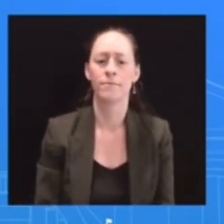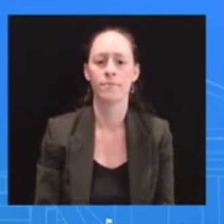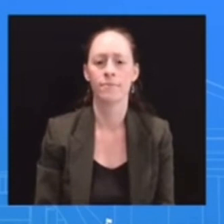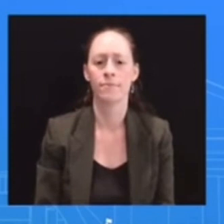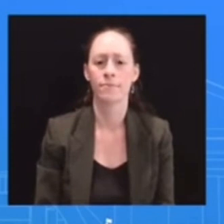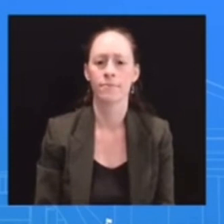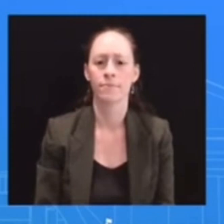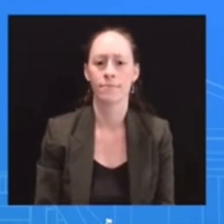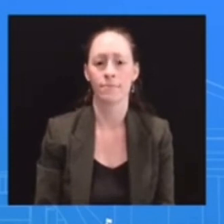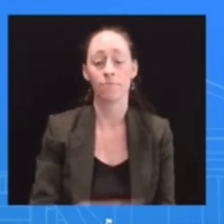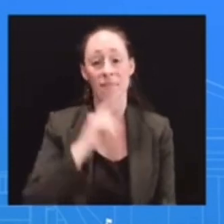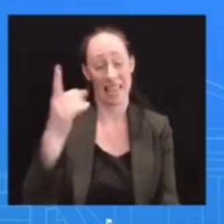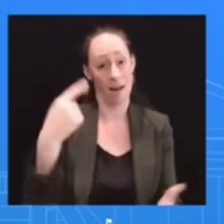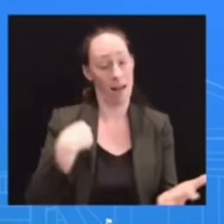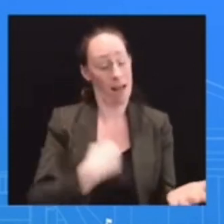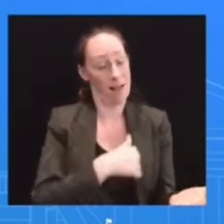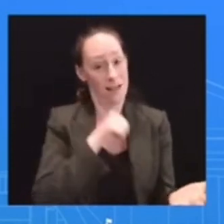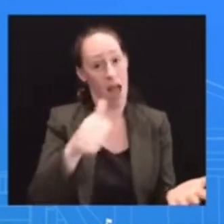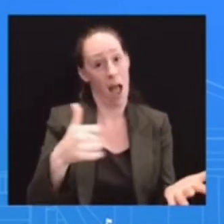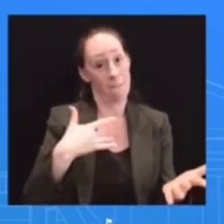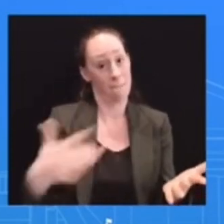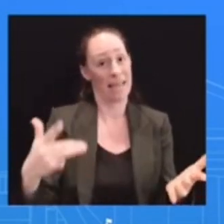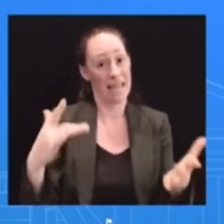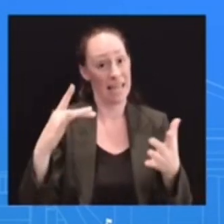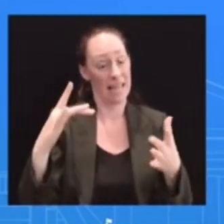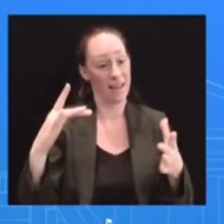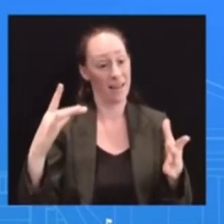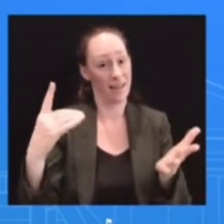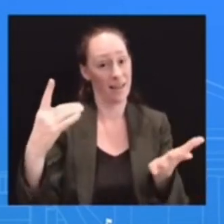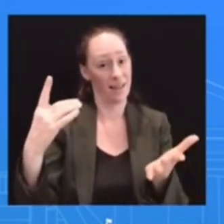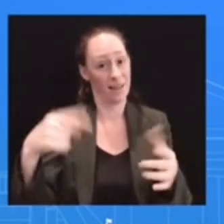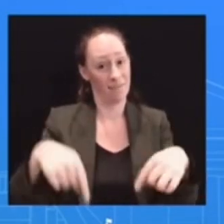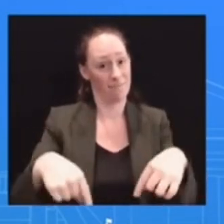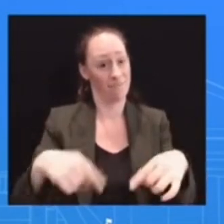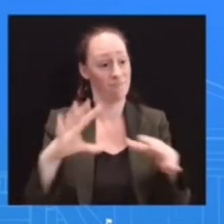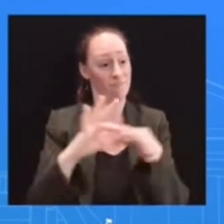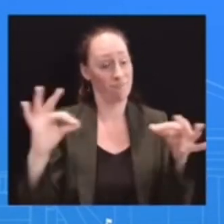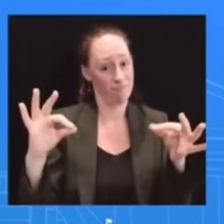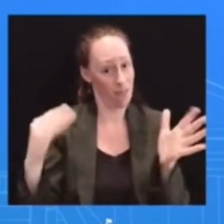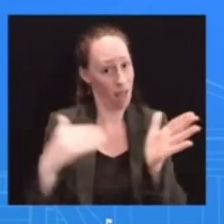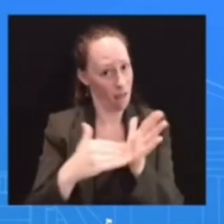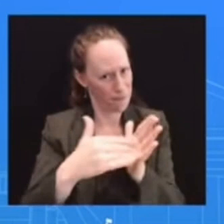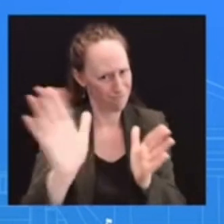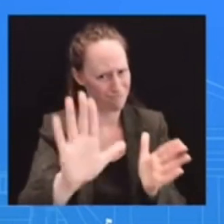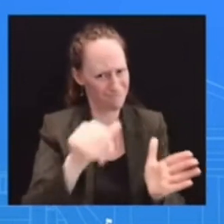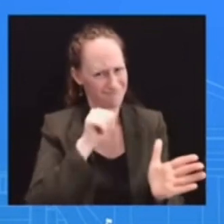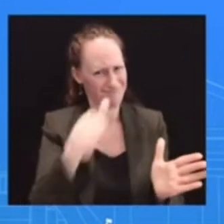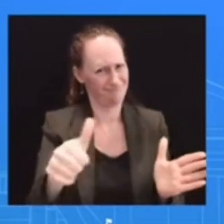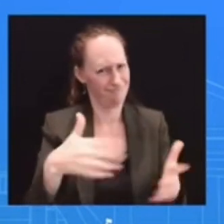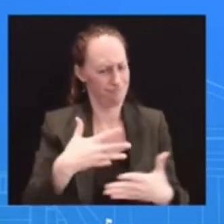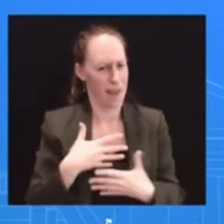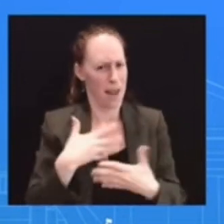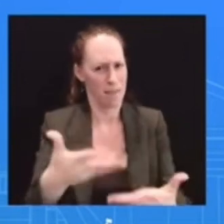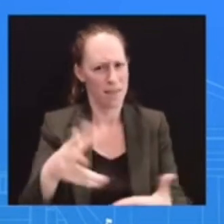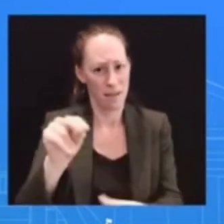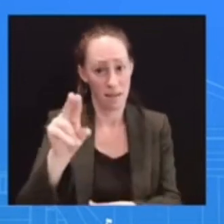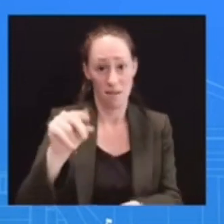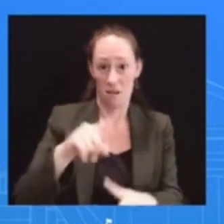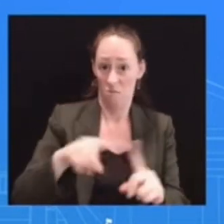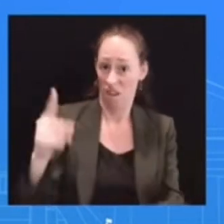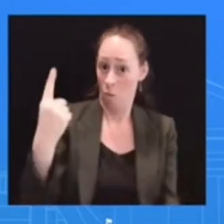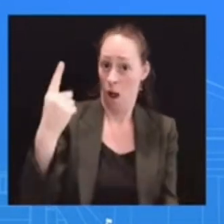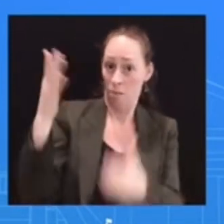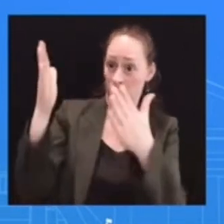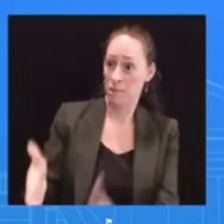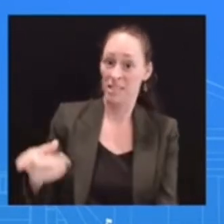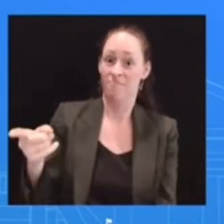and so I want to make sure that these words come out very clearly, and I'm sure she'll be very shocked that I'm saying this, which is, we